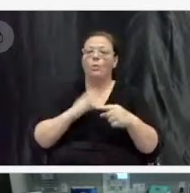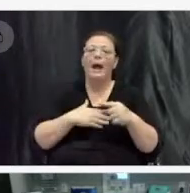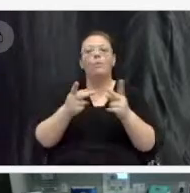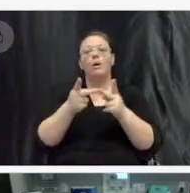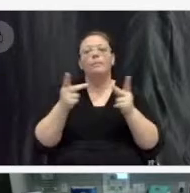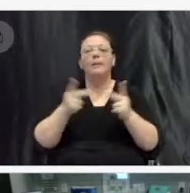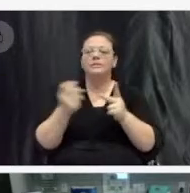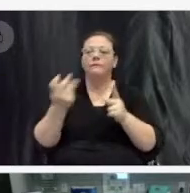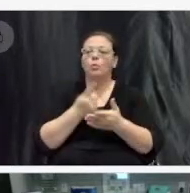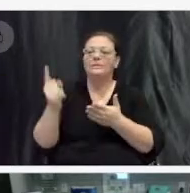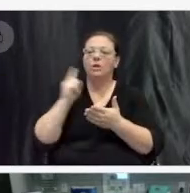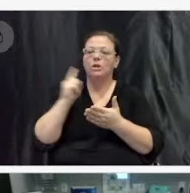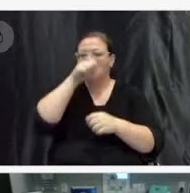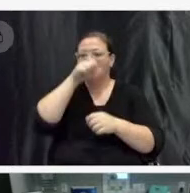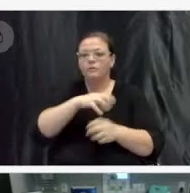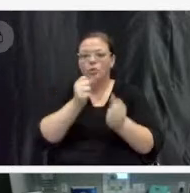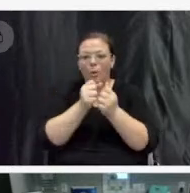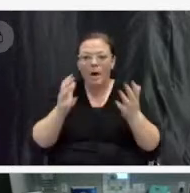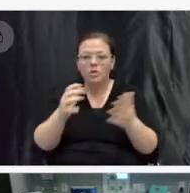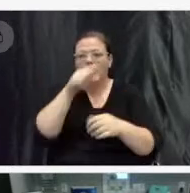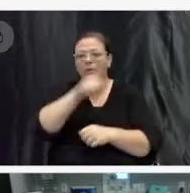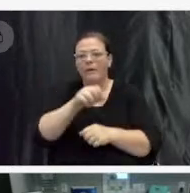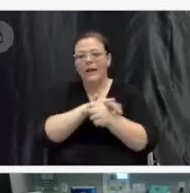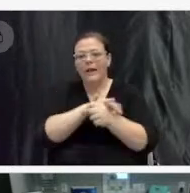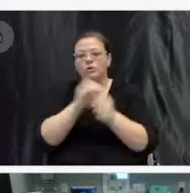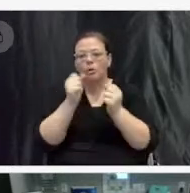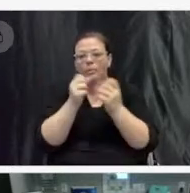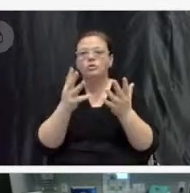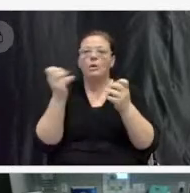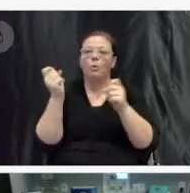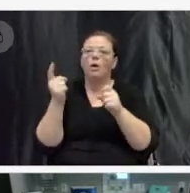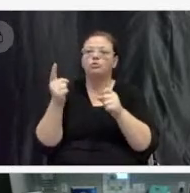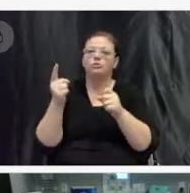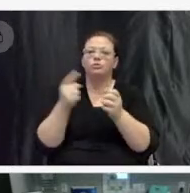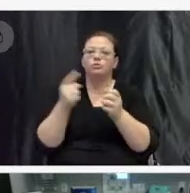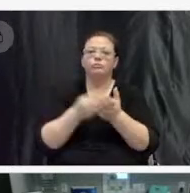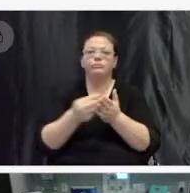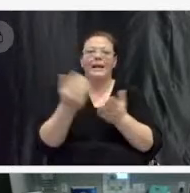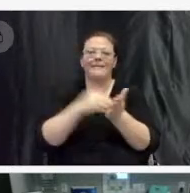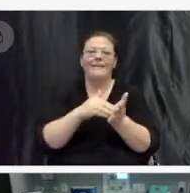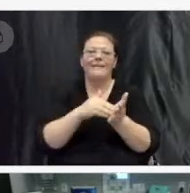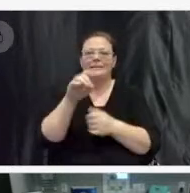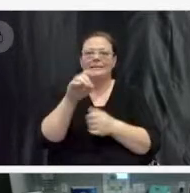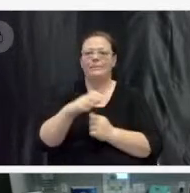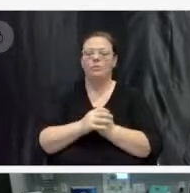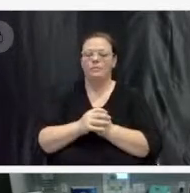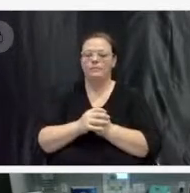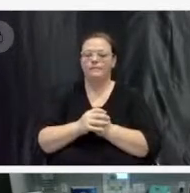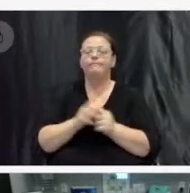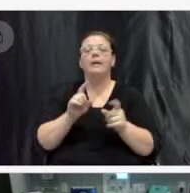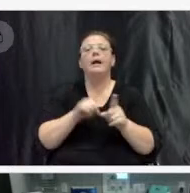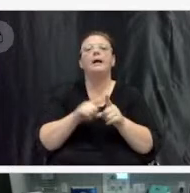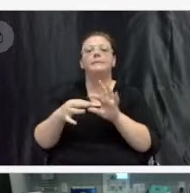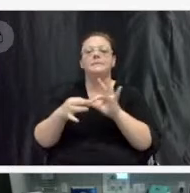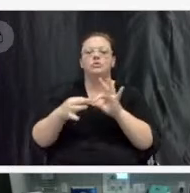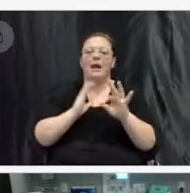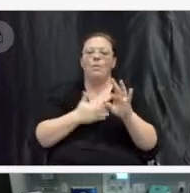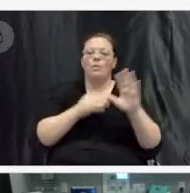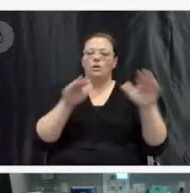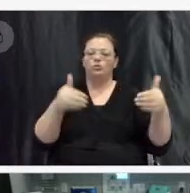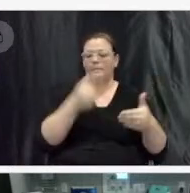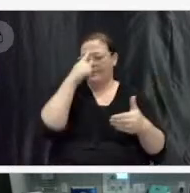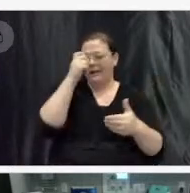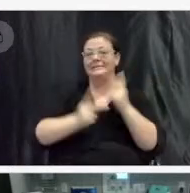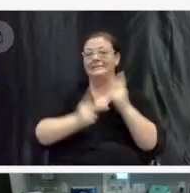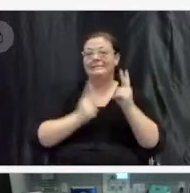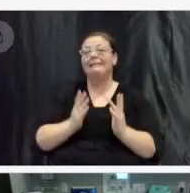ago and they loved it so much and they love the area so much they wanted to book again in December. As mentioned in our intro, because our guests love this